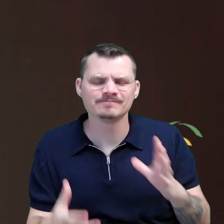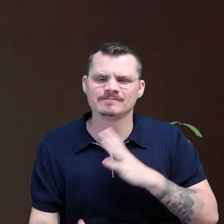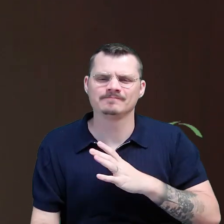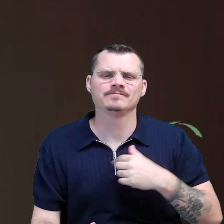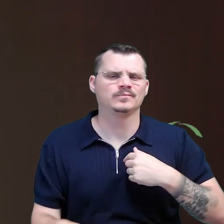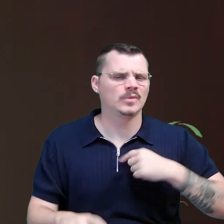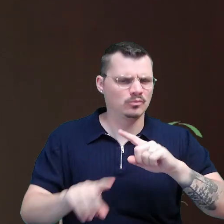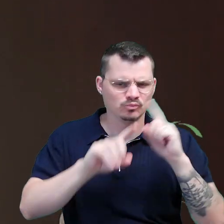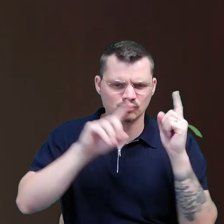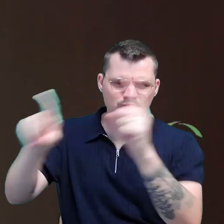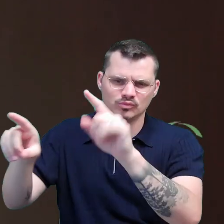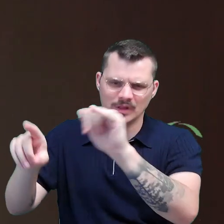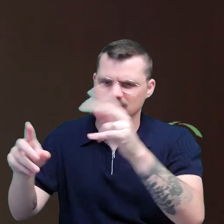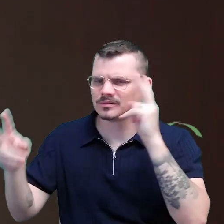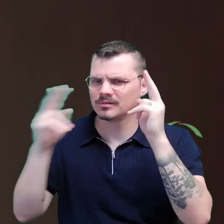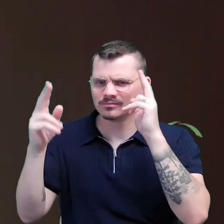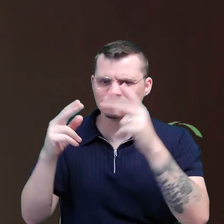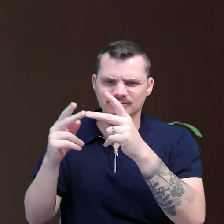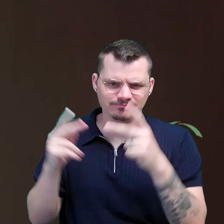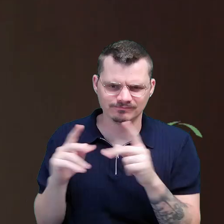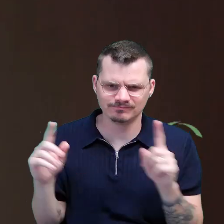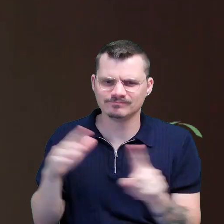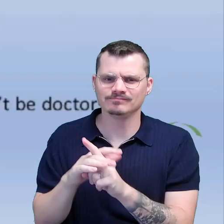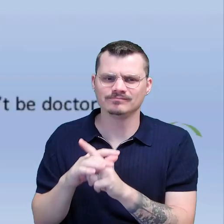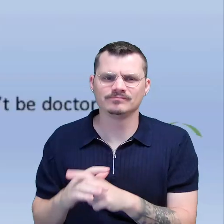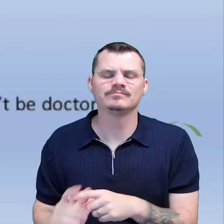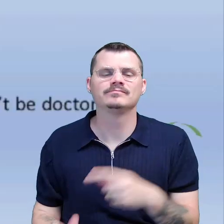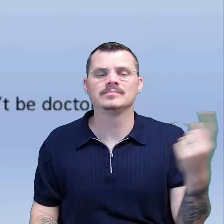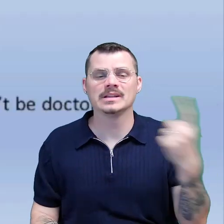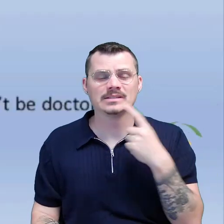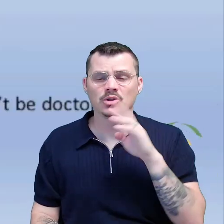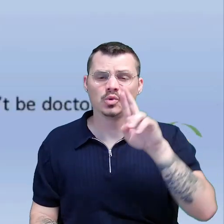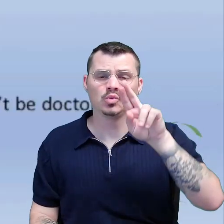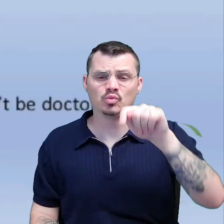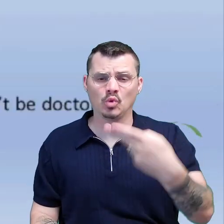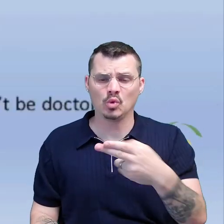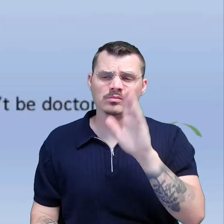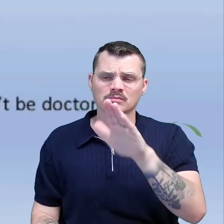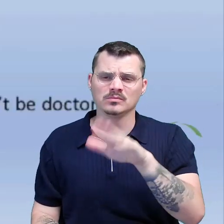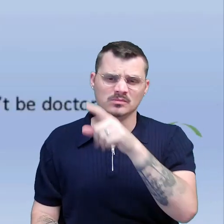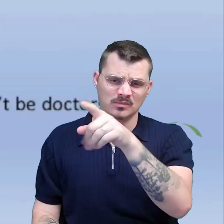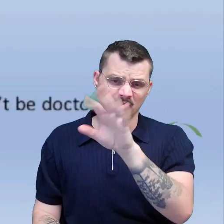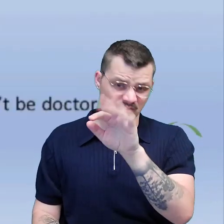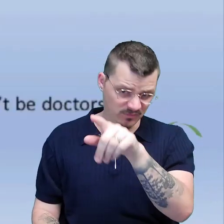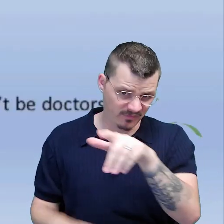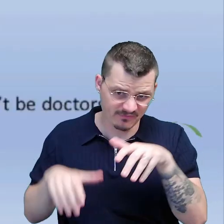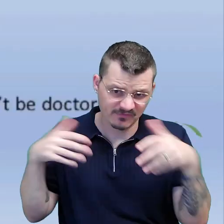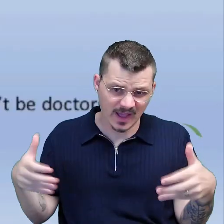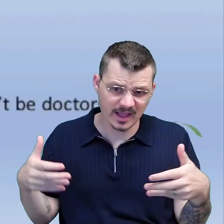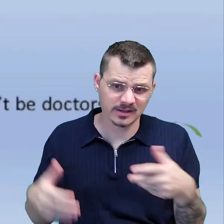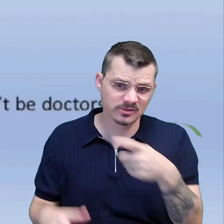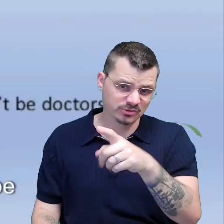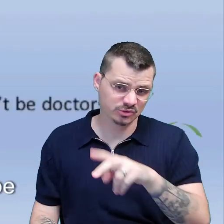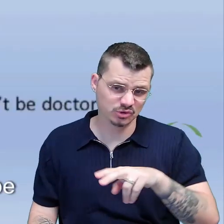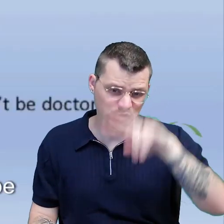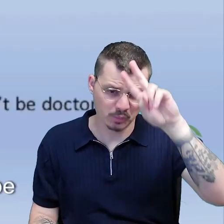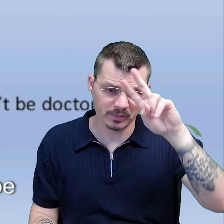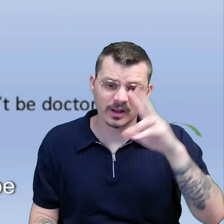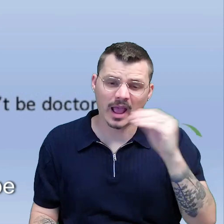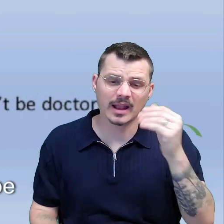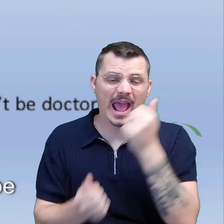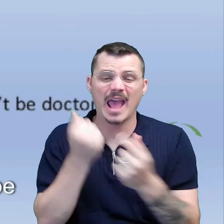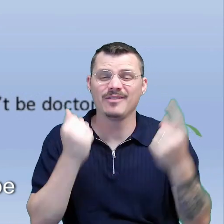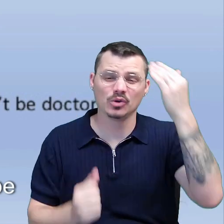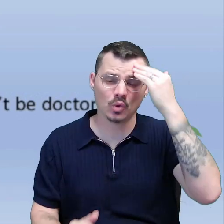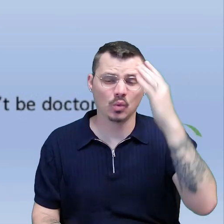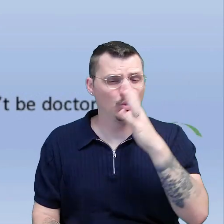Well, I went to see him at the salon, and this is what he said. Well, Ruth, you're fat, probably stupid, and everyone